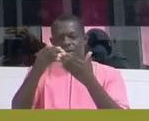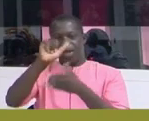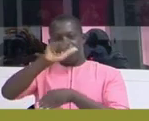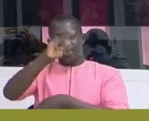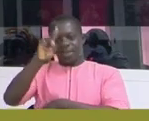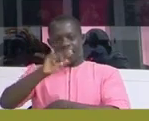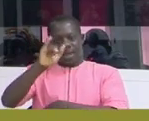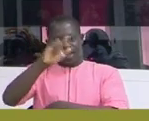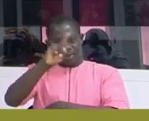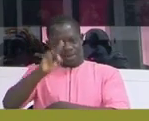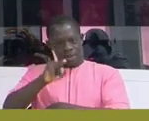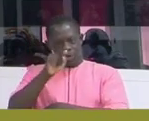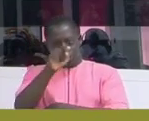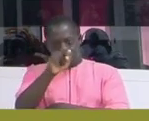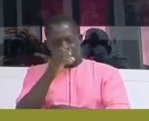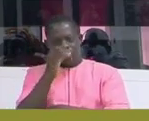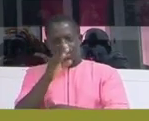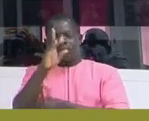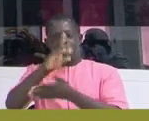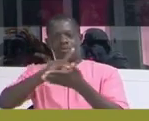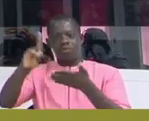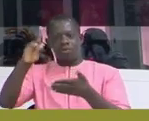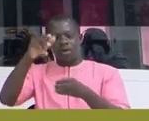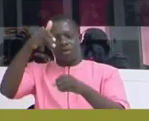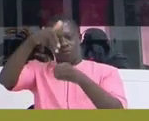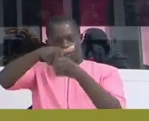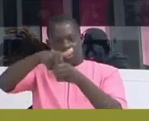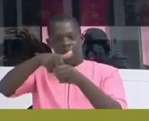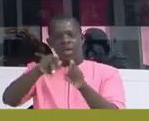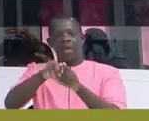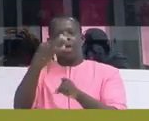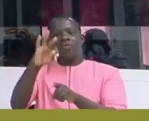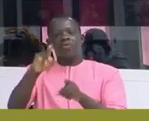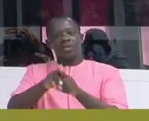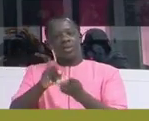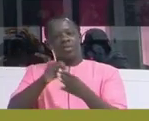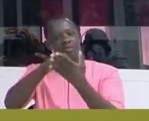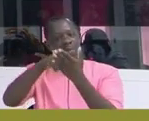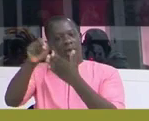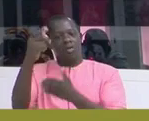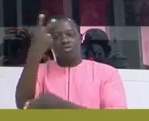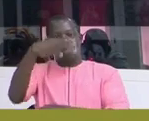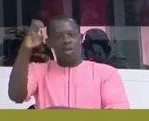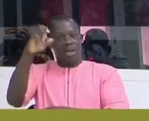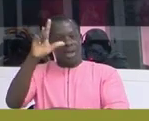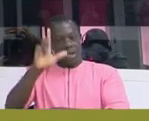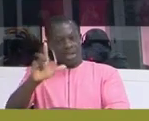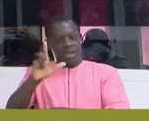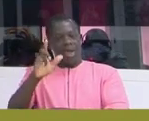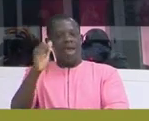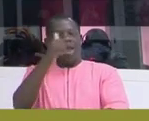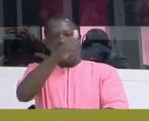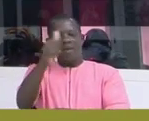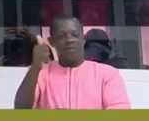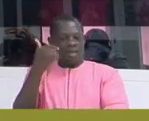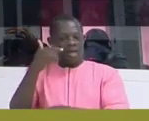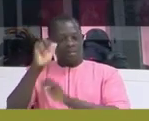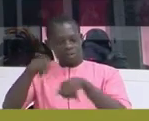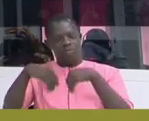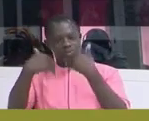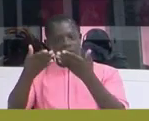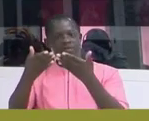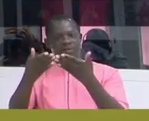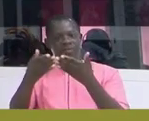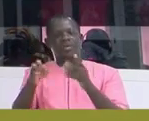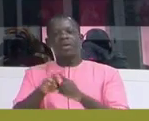He said I said to him since you said you are going to provide a fuel and he said to me even if you were to spend 200 liters daily I will provide